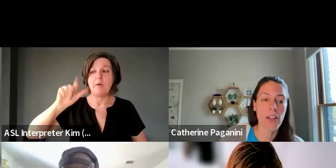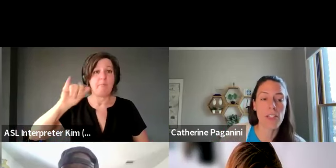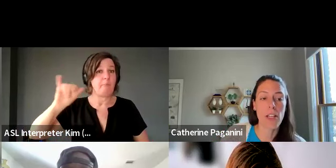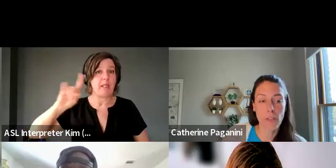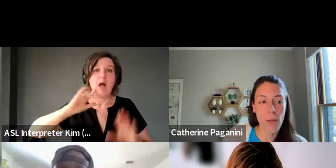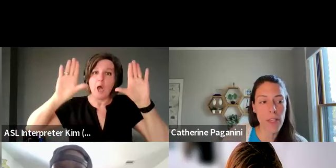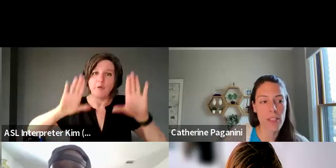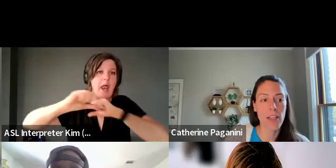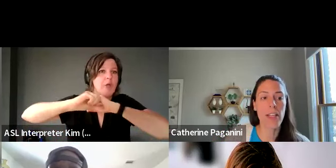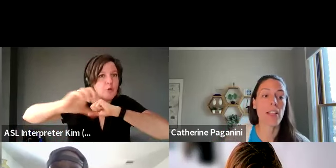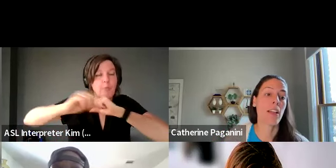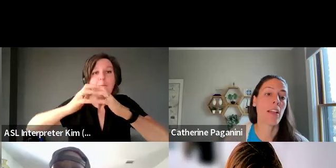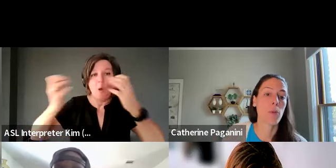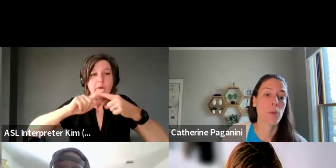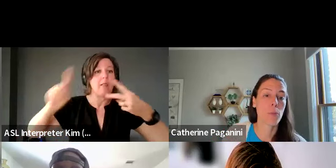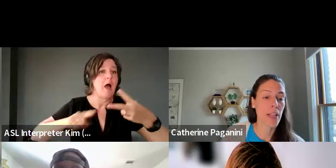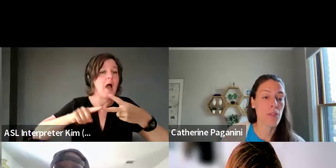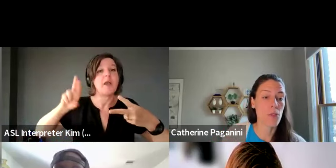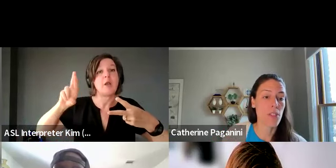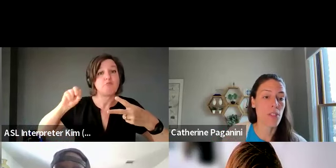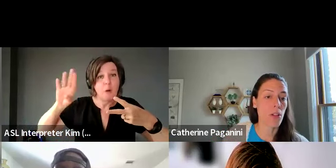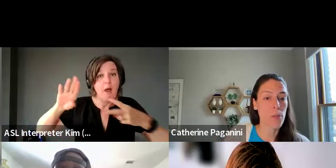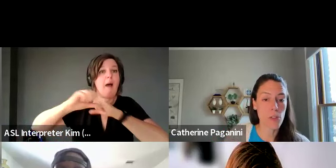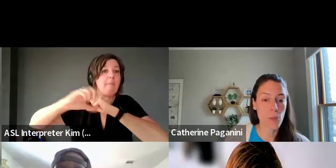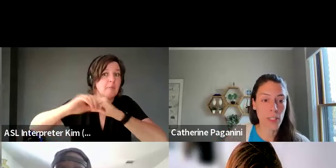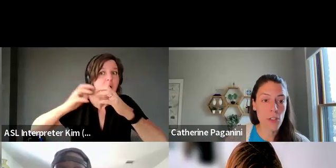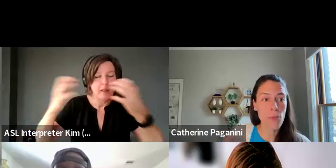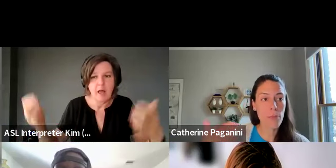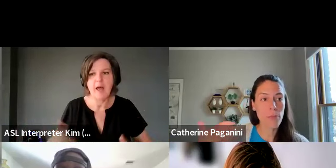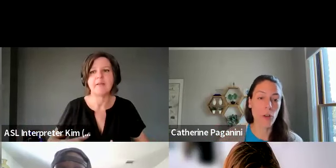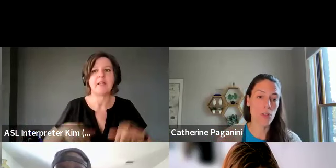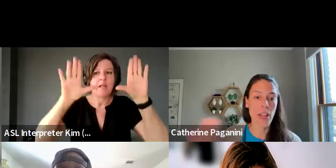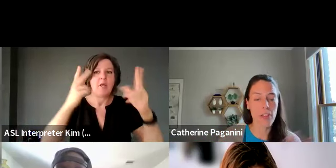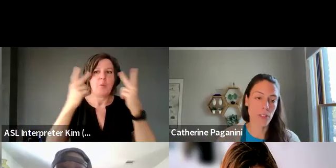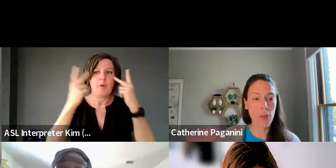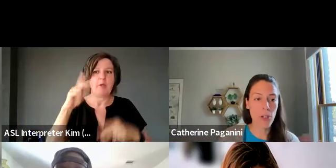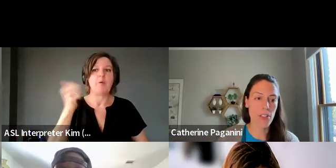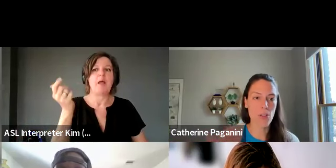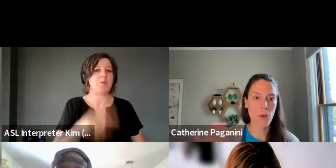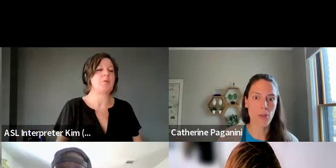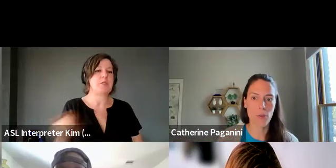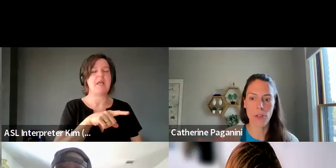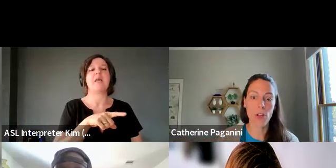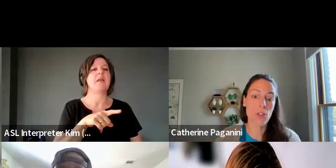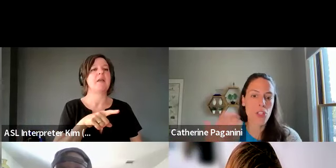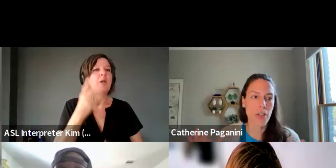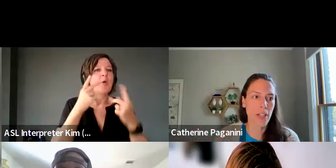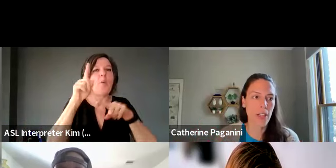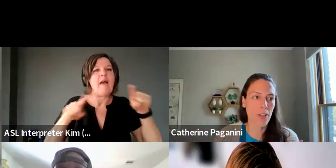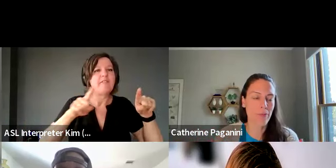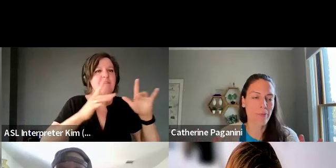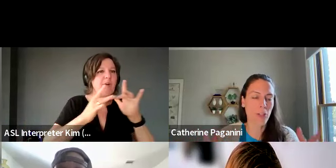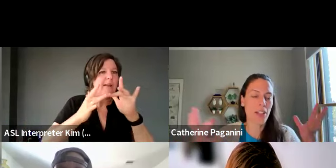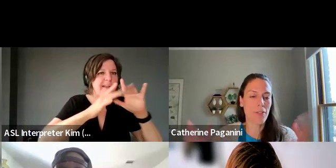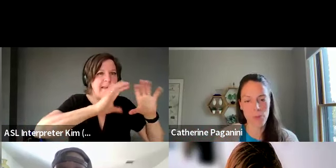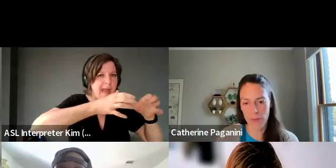promoting a lot of stuff. Rob has done it. It would be great to see other people doing it too. So, you know, because you have different networks and so on. So we're also sharing